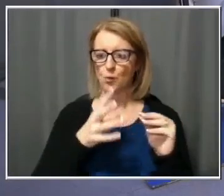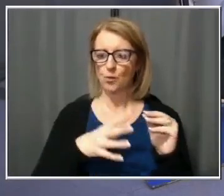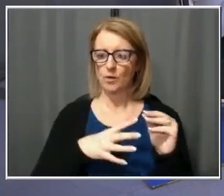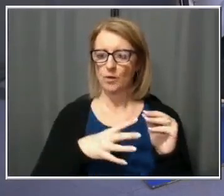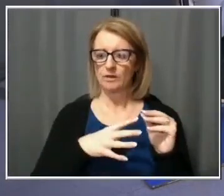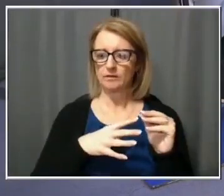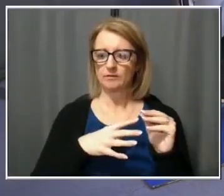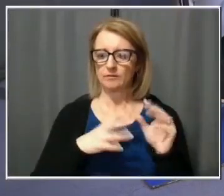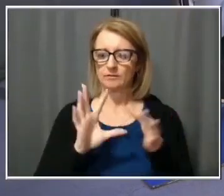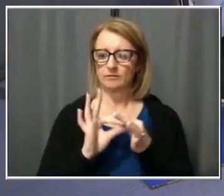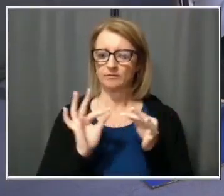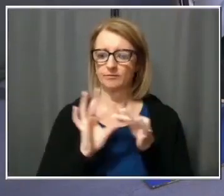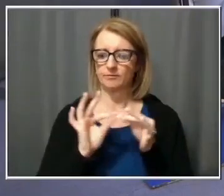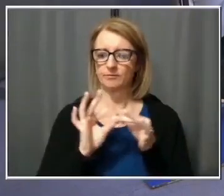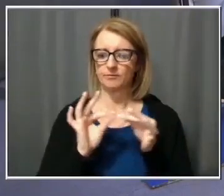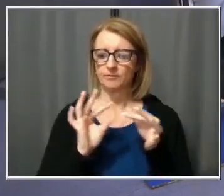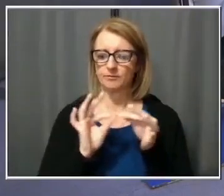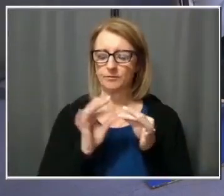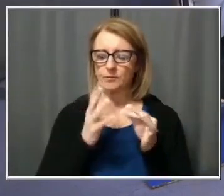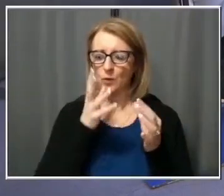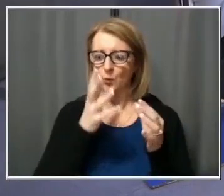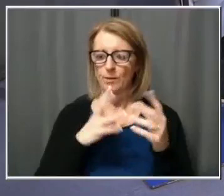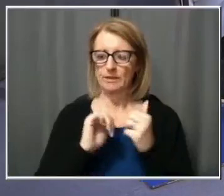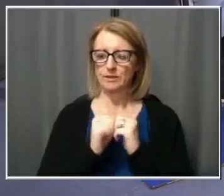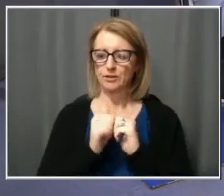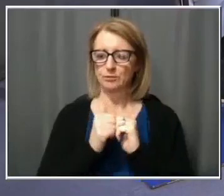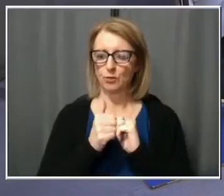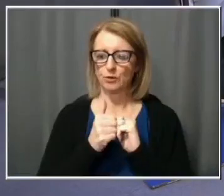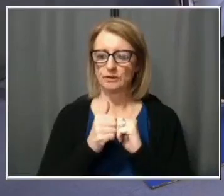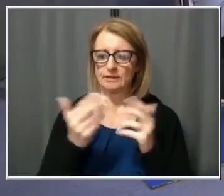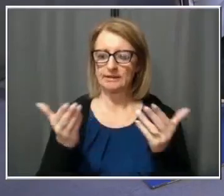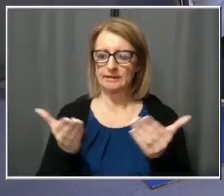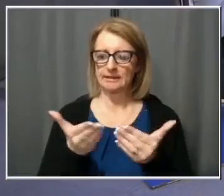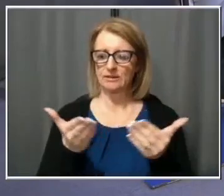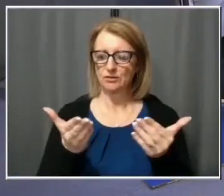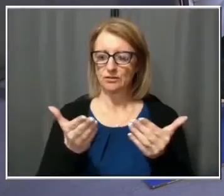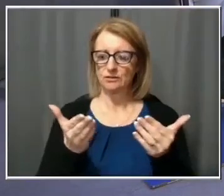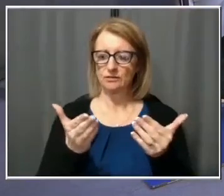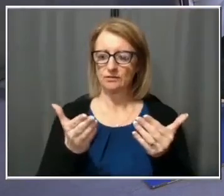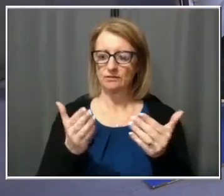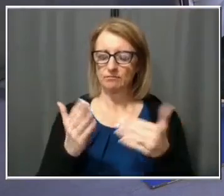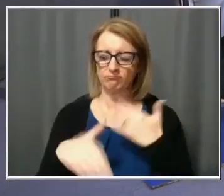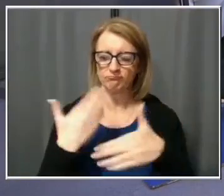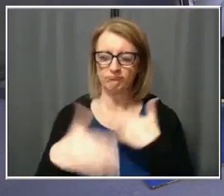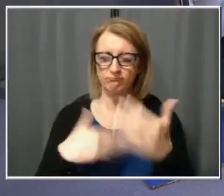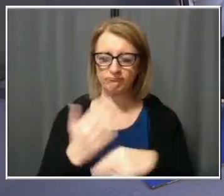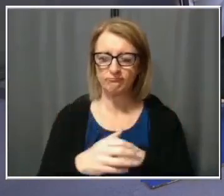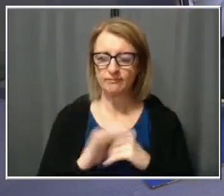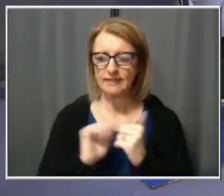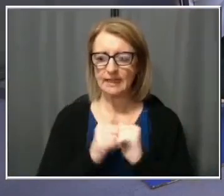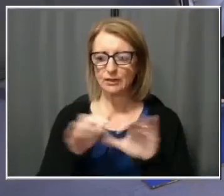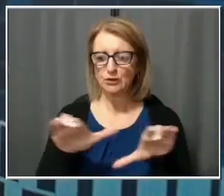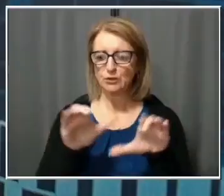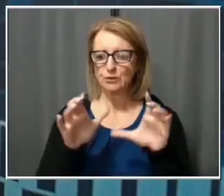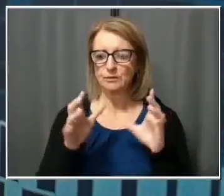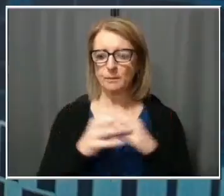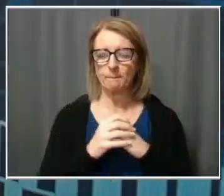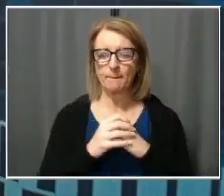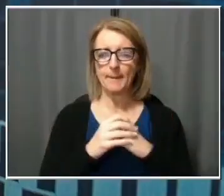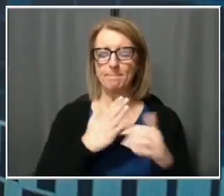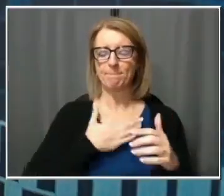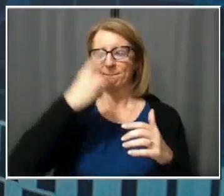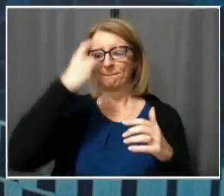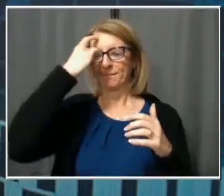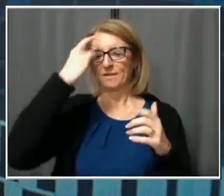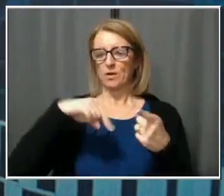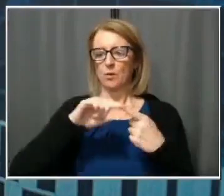of women's sports. It's here. It's alive and well, and I just want to know your thoughts on that. Yeah, my thought is that when women